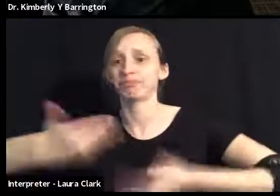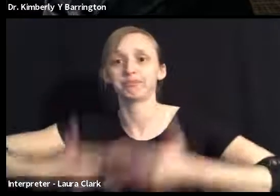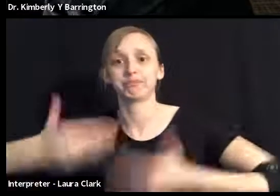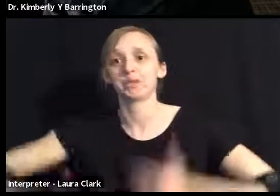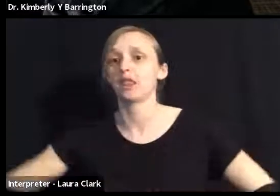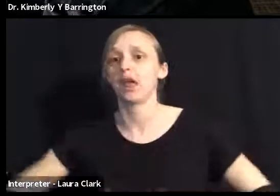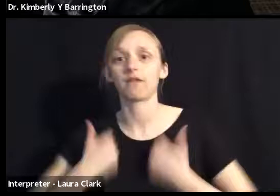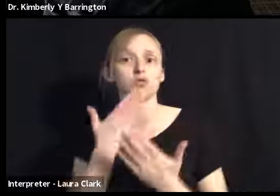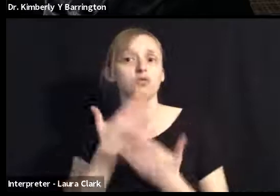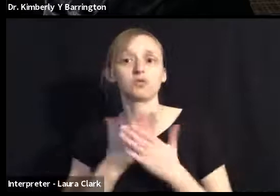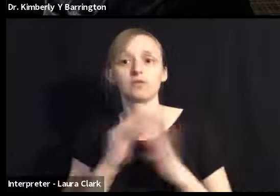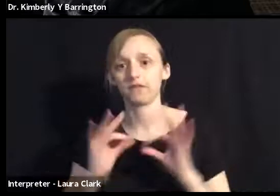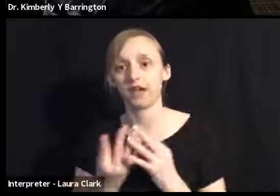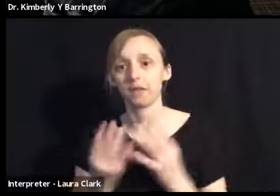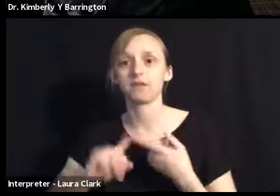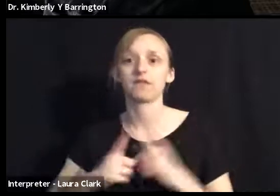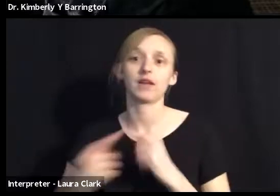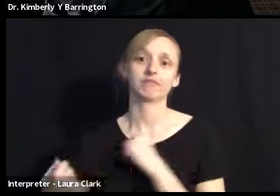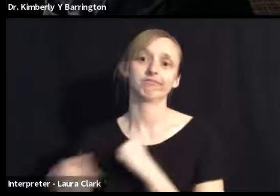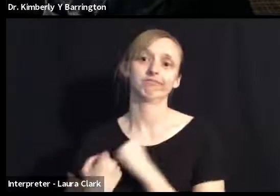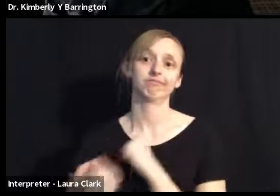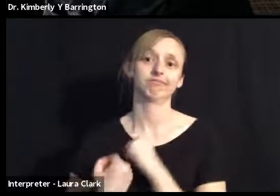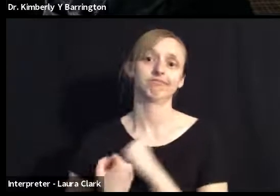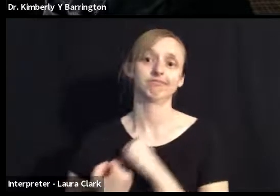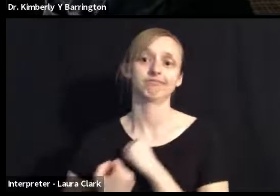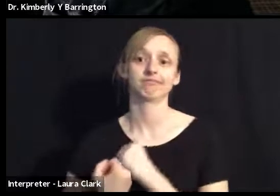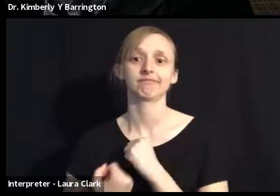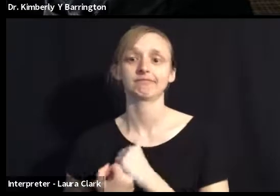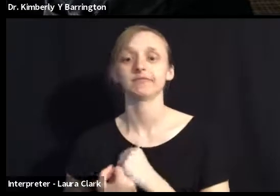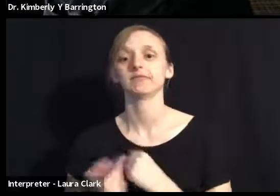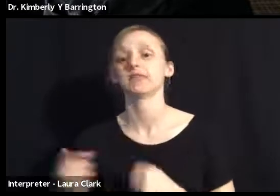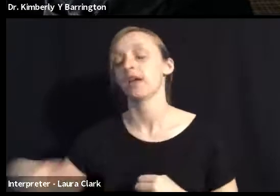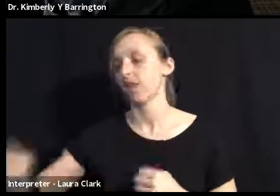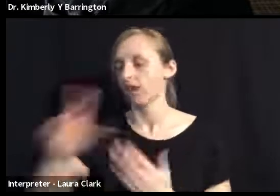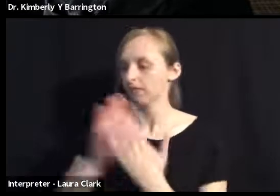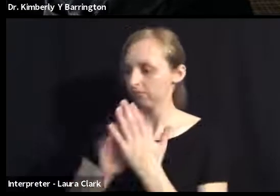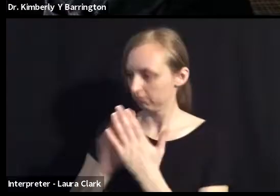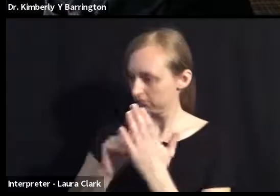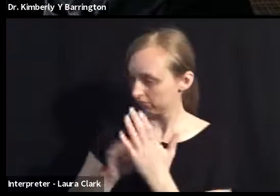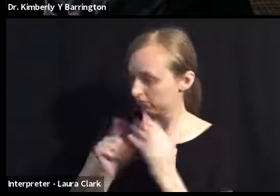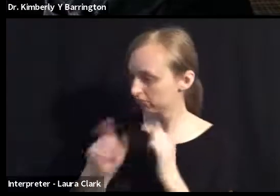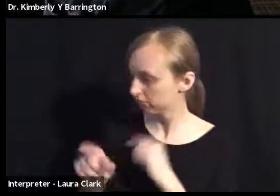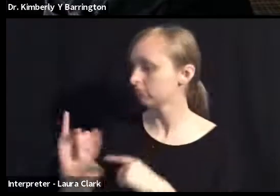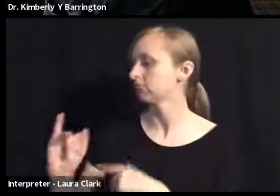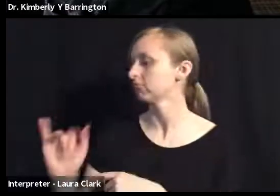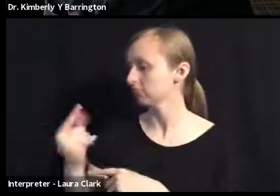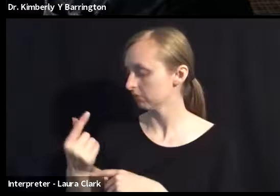that I've been in this place and they have gained experience, it almost makes me.